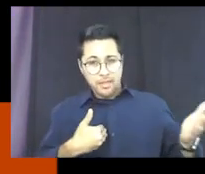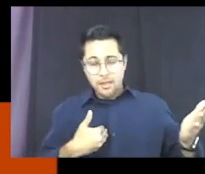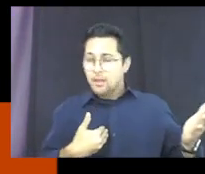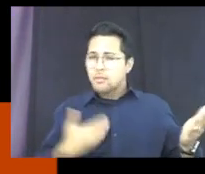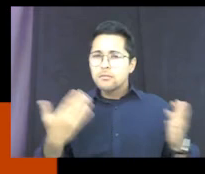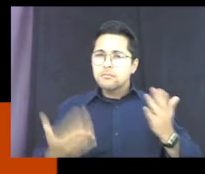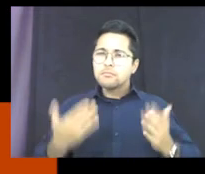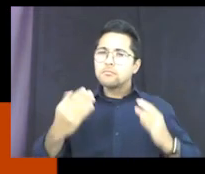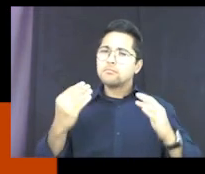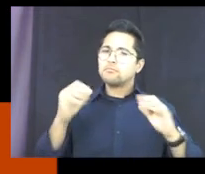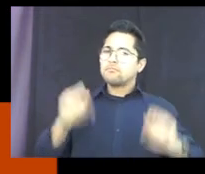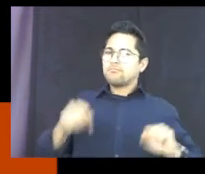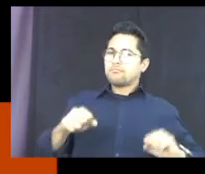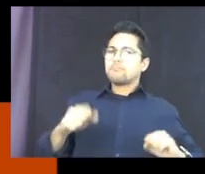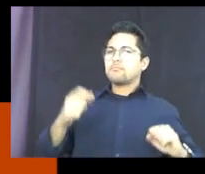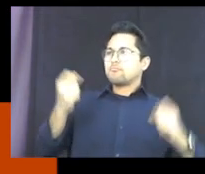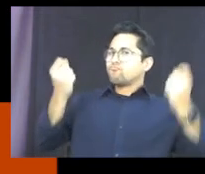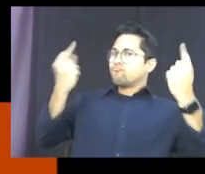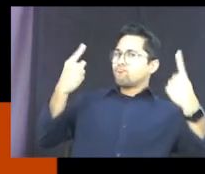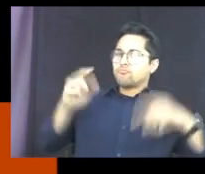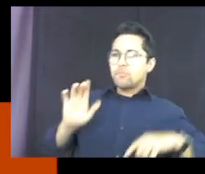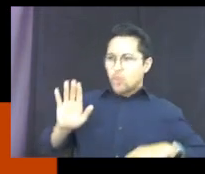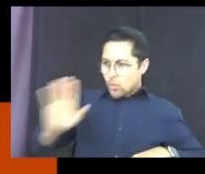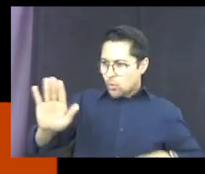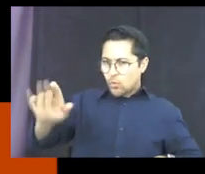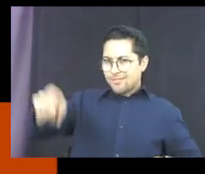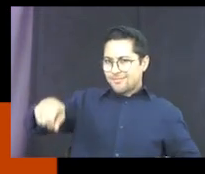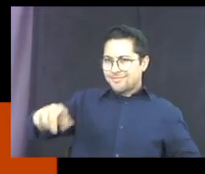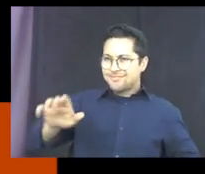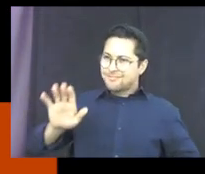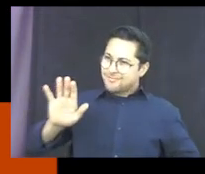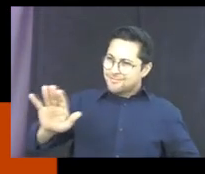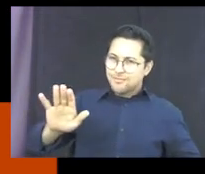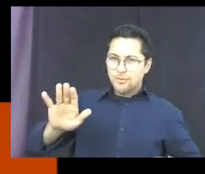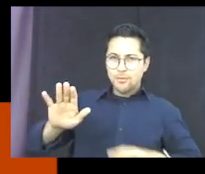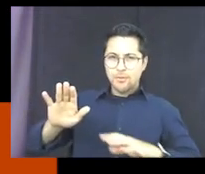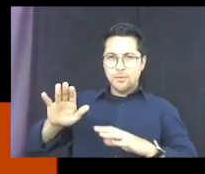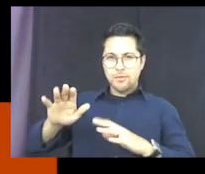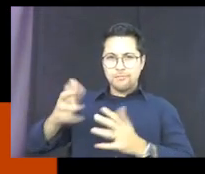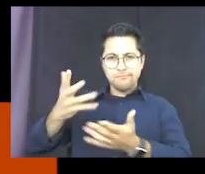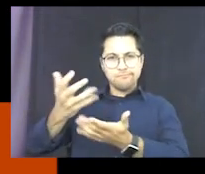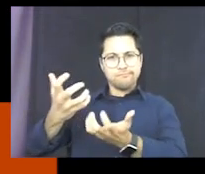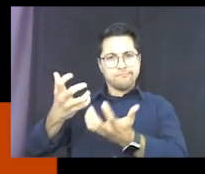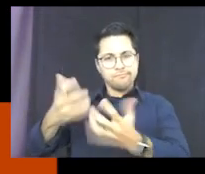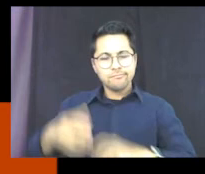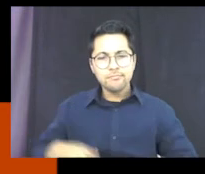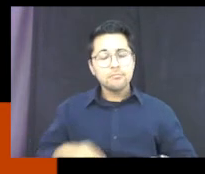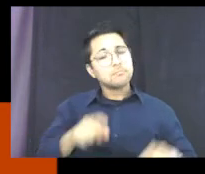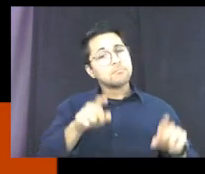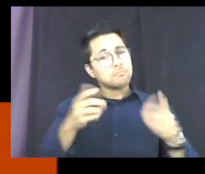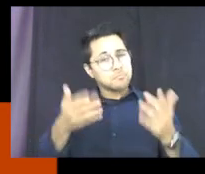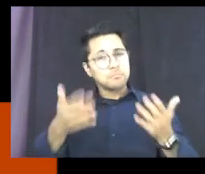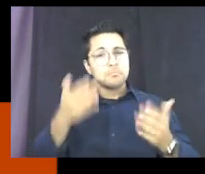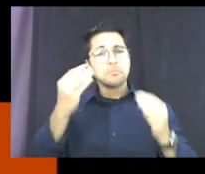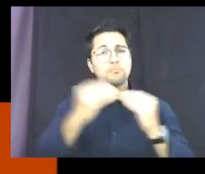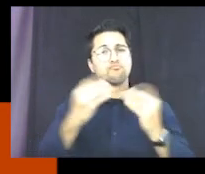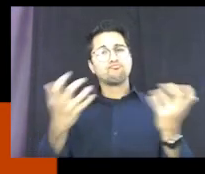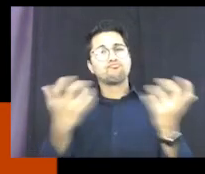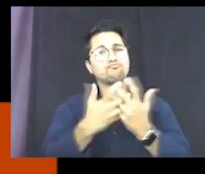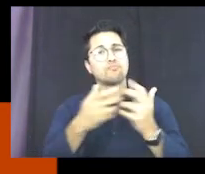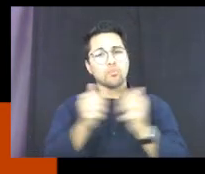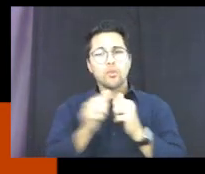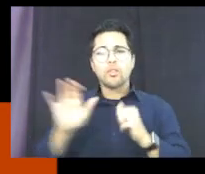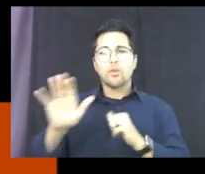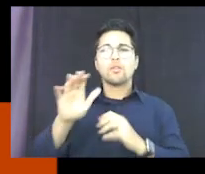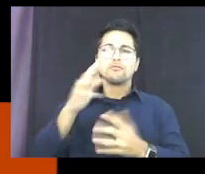be more likely to understand the needs of your autistic subtype and may be more compatible with your